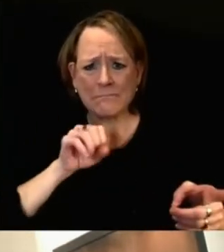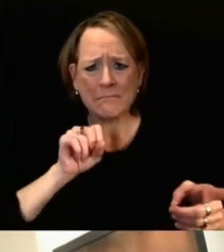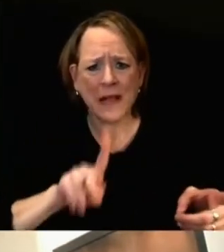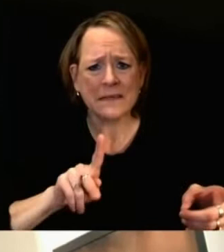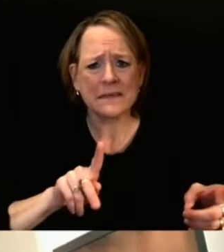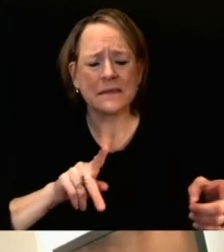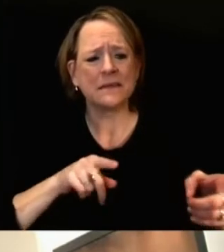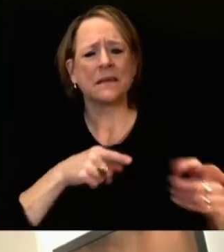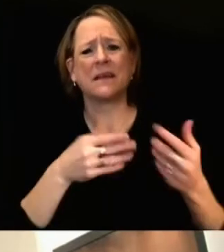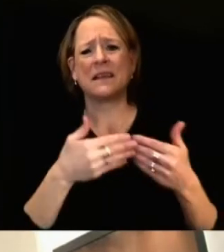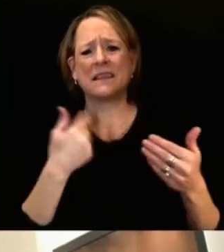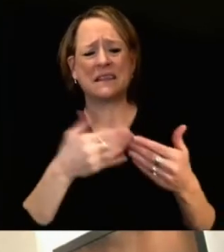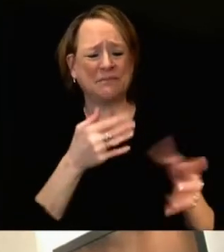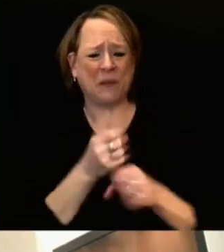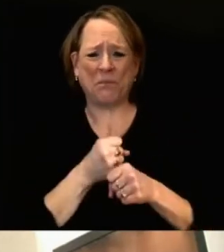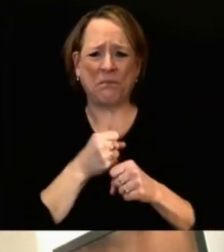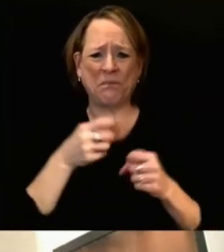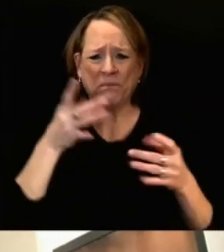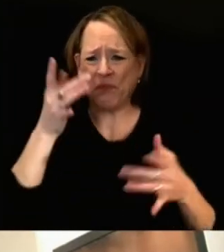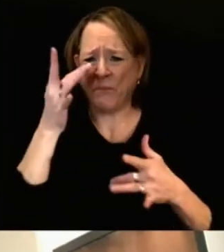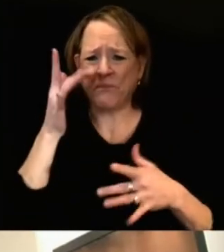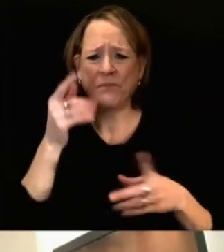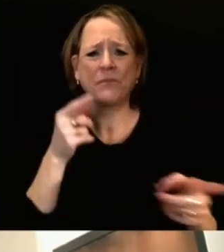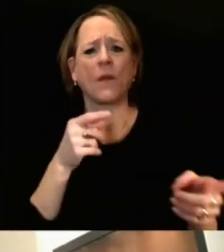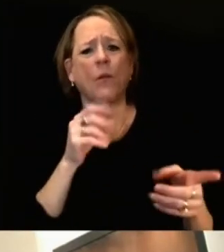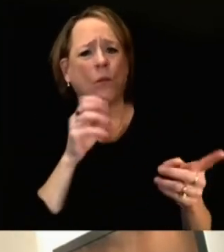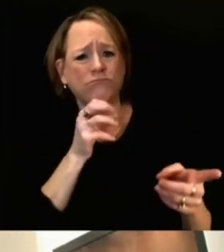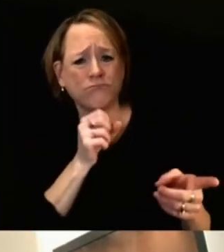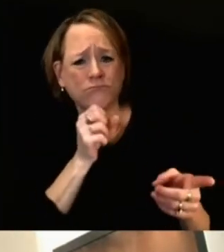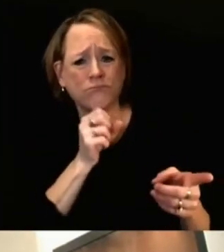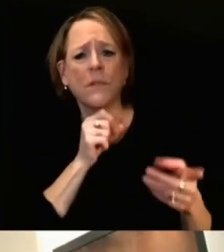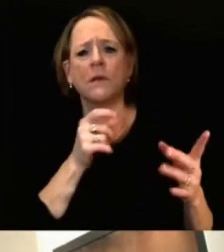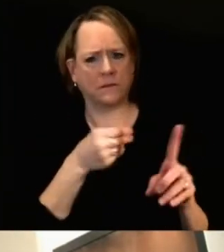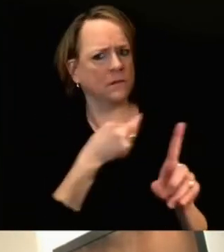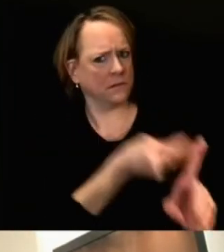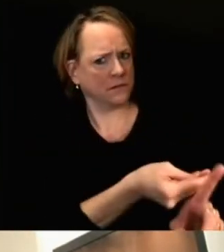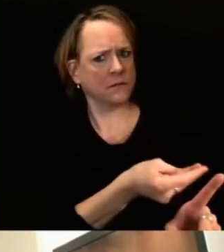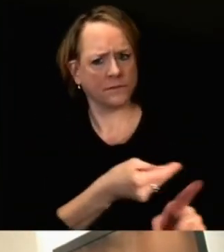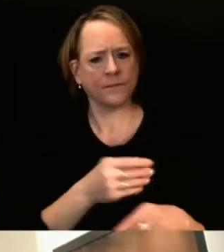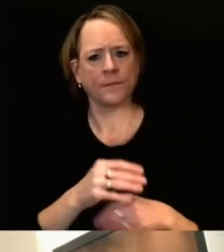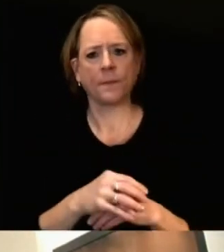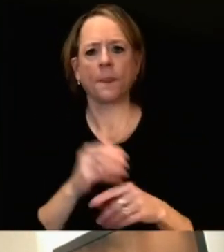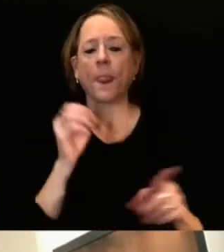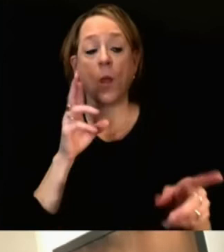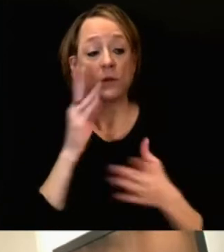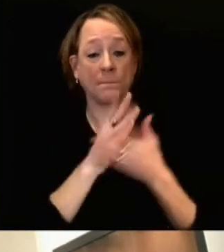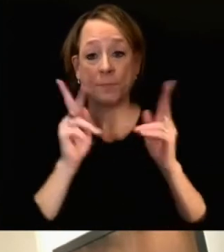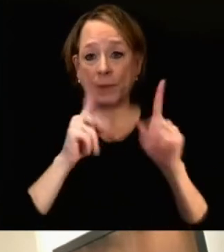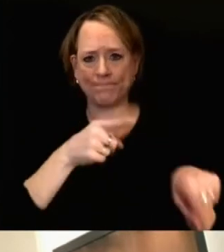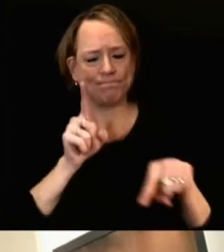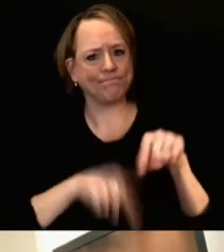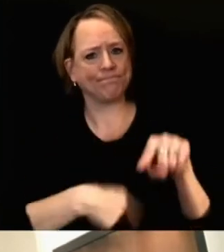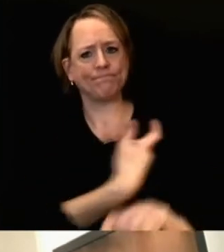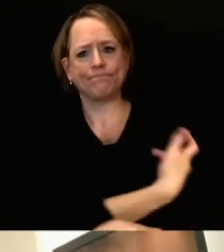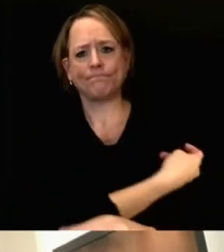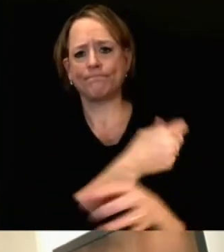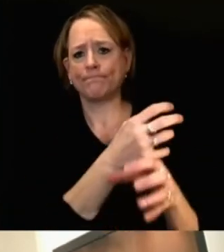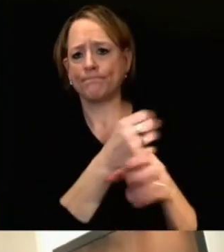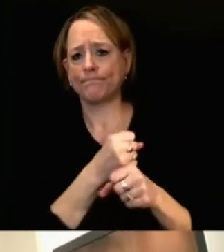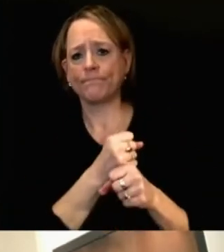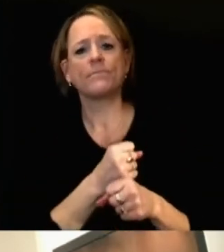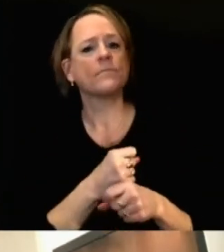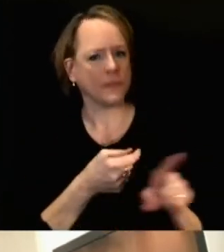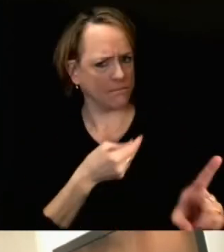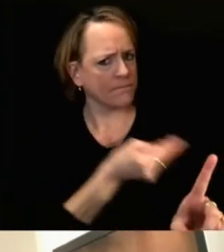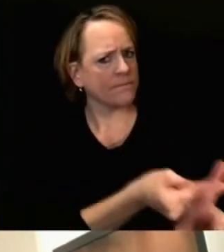are unvaccinated, and people who are in the oldest age groups. So right now, the supply is so small that we really need to